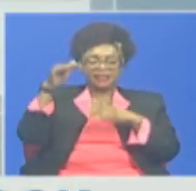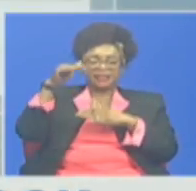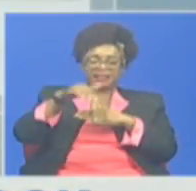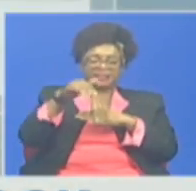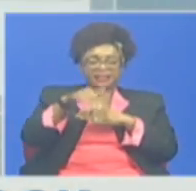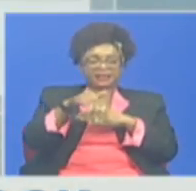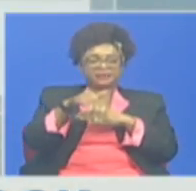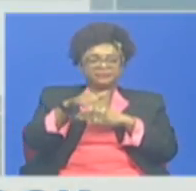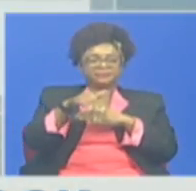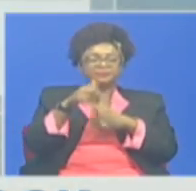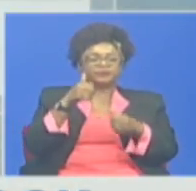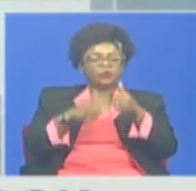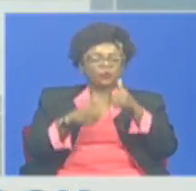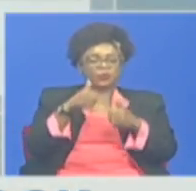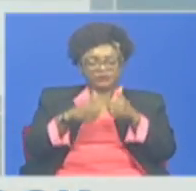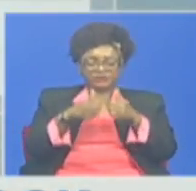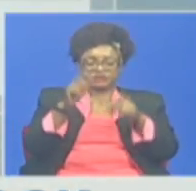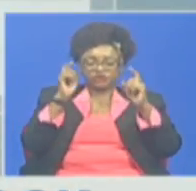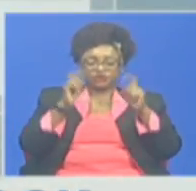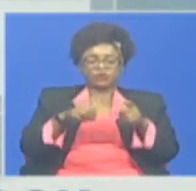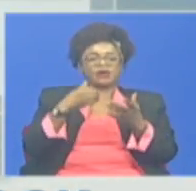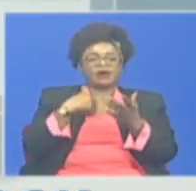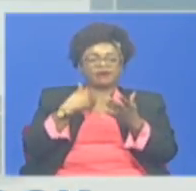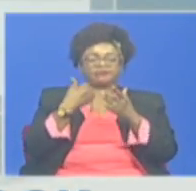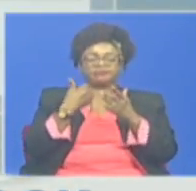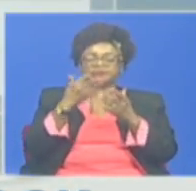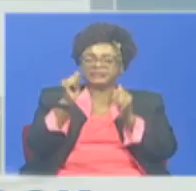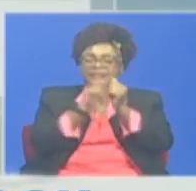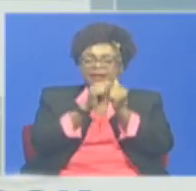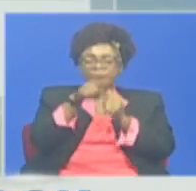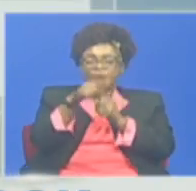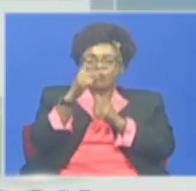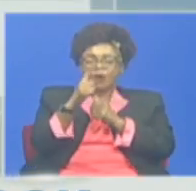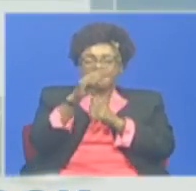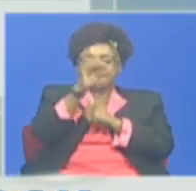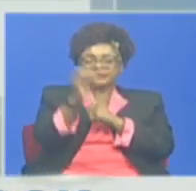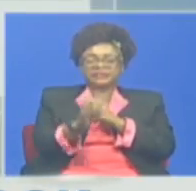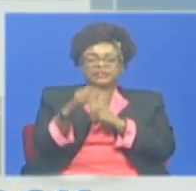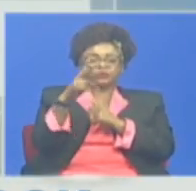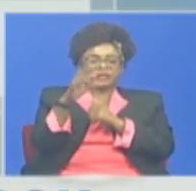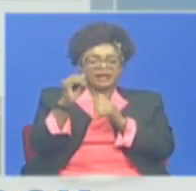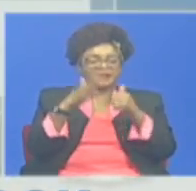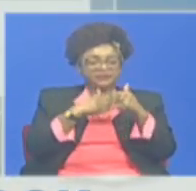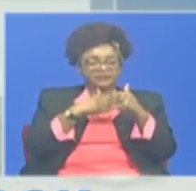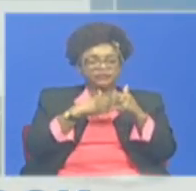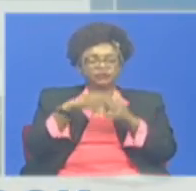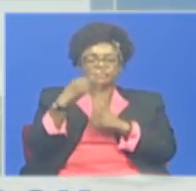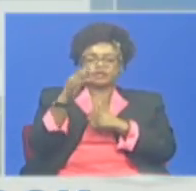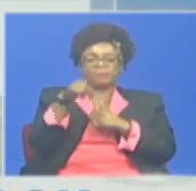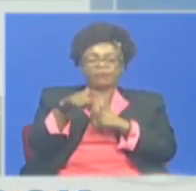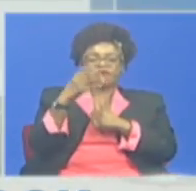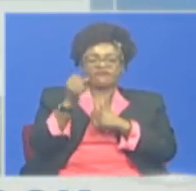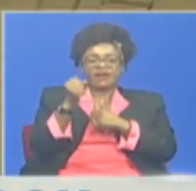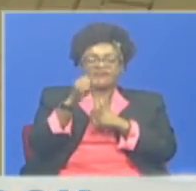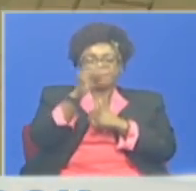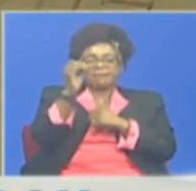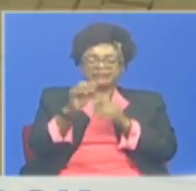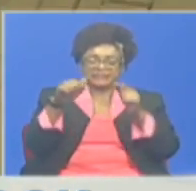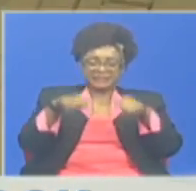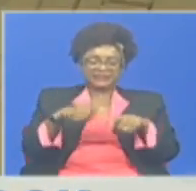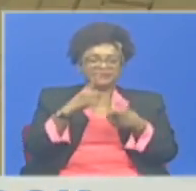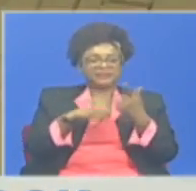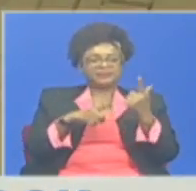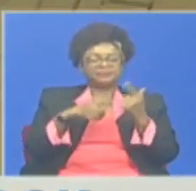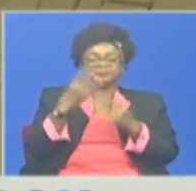Rwanda, which is projected to see its growth plunge from 10.1% in 2019 to 3.5% this year. On